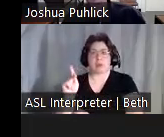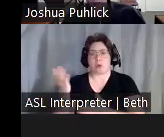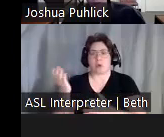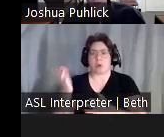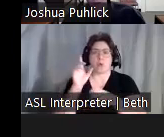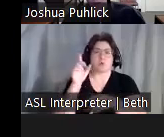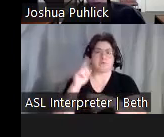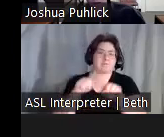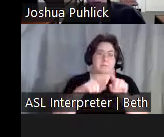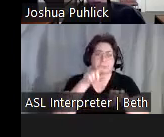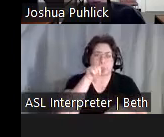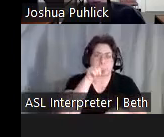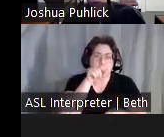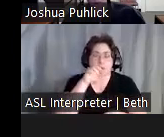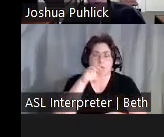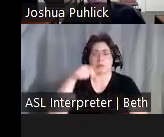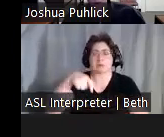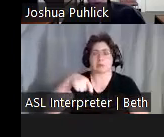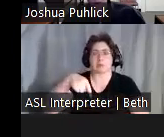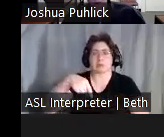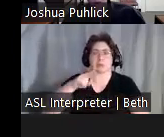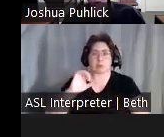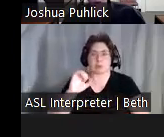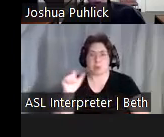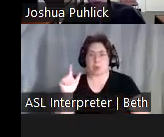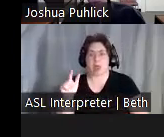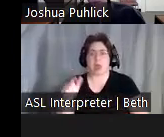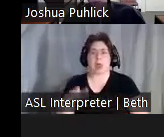quail habitat are also important.